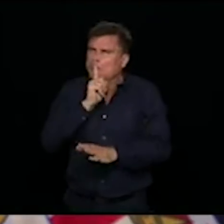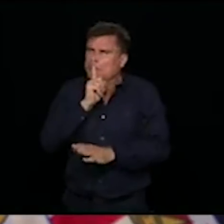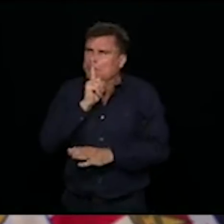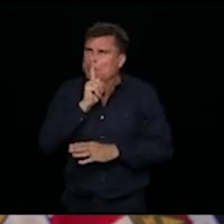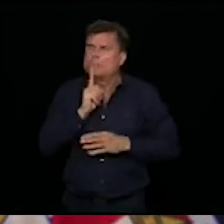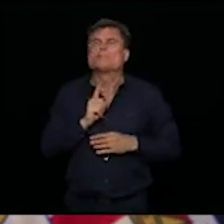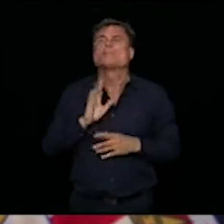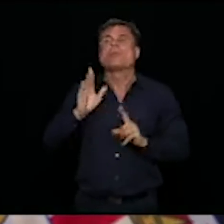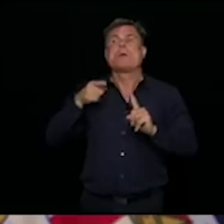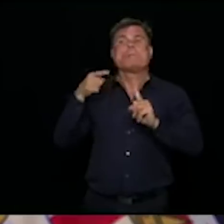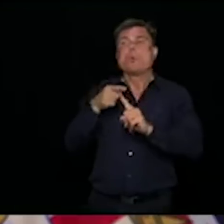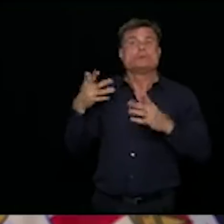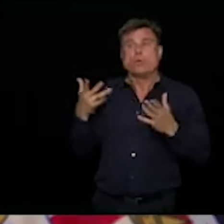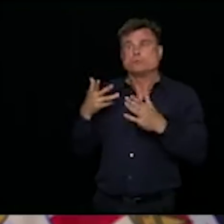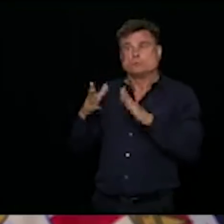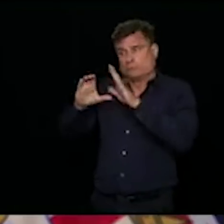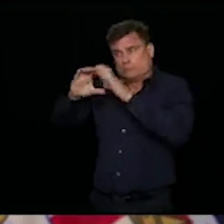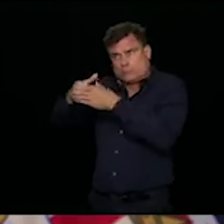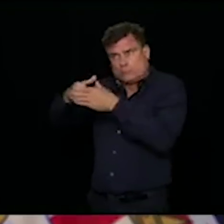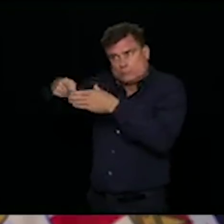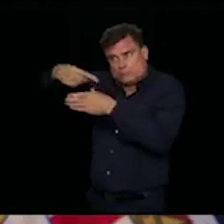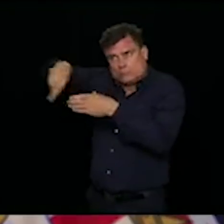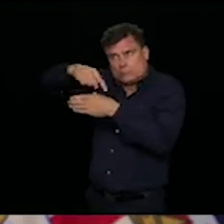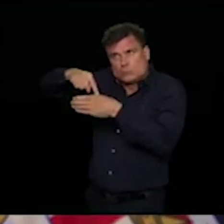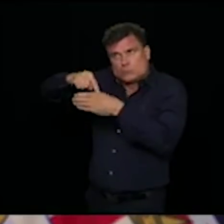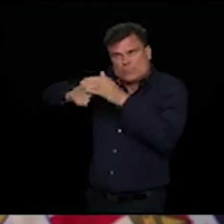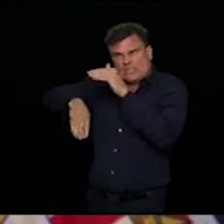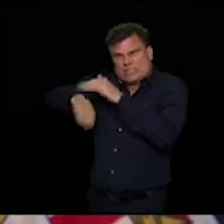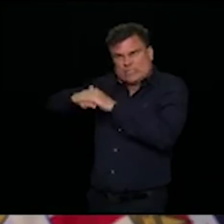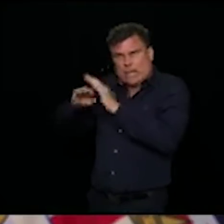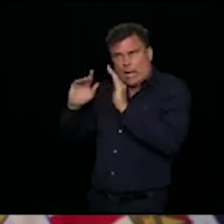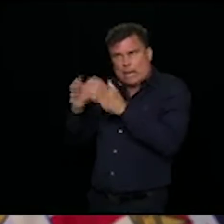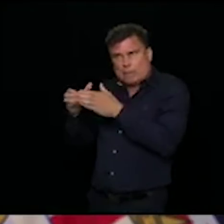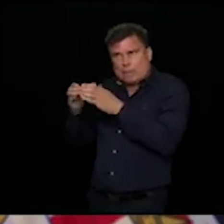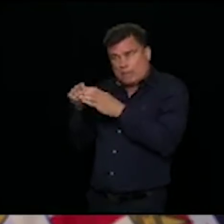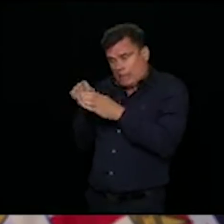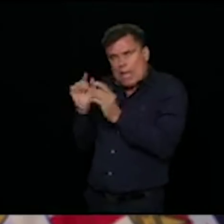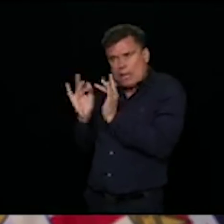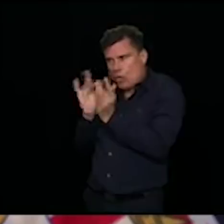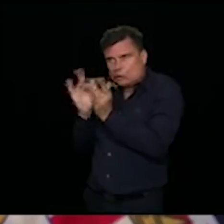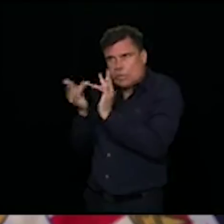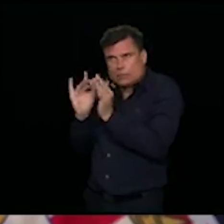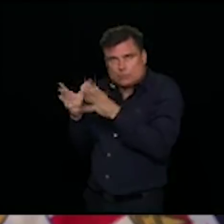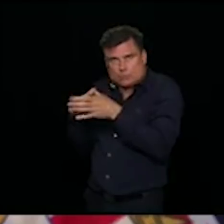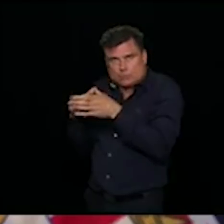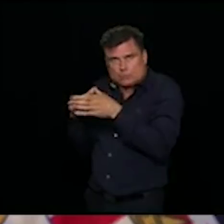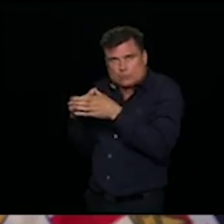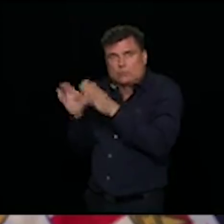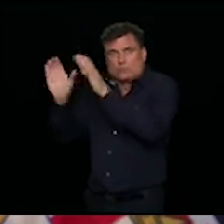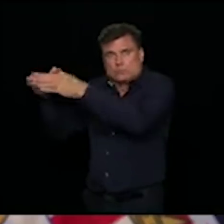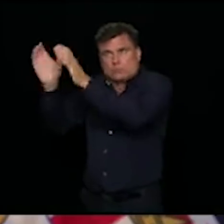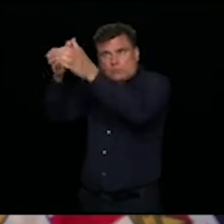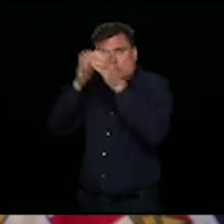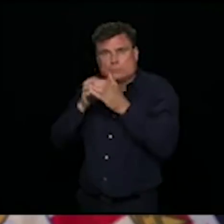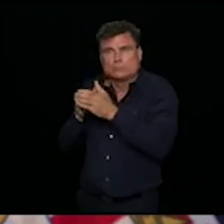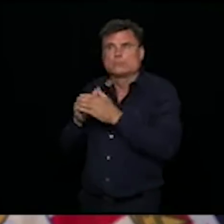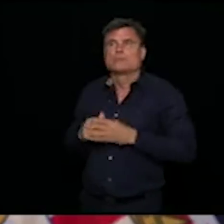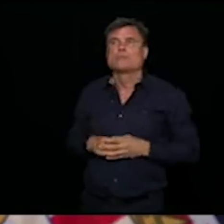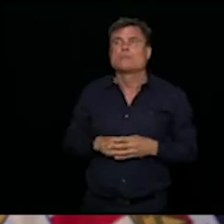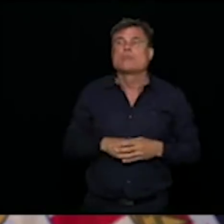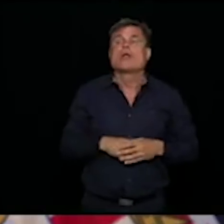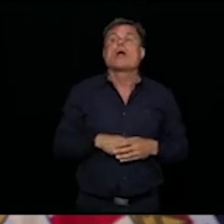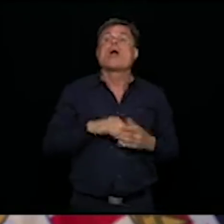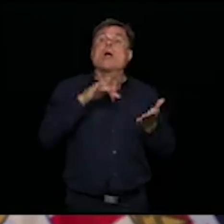of those people every day. It means that that is the bubble, if we will, or the learning group that will be